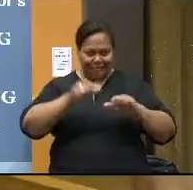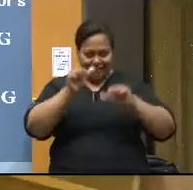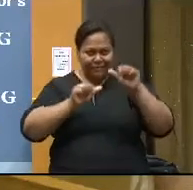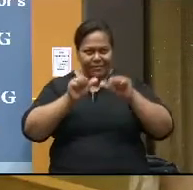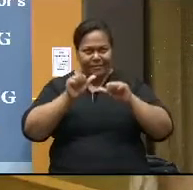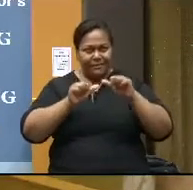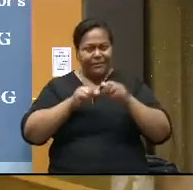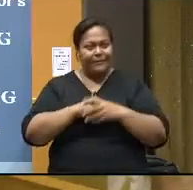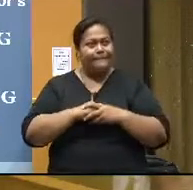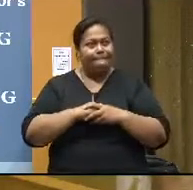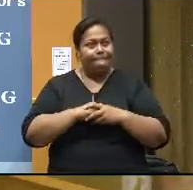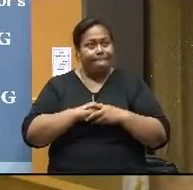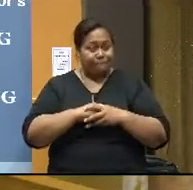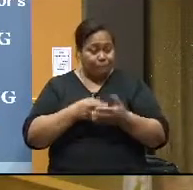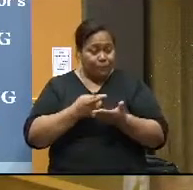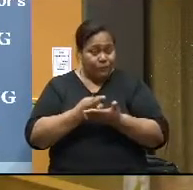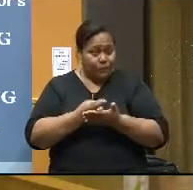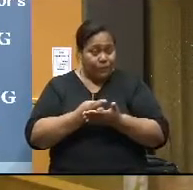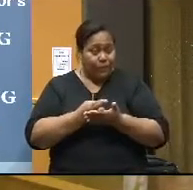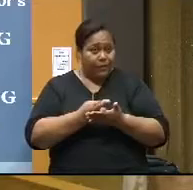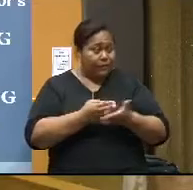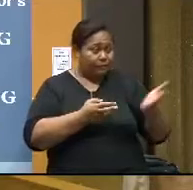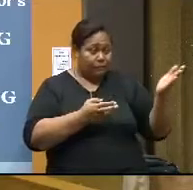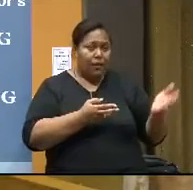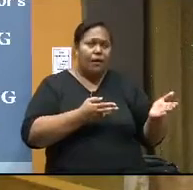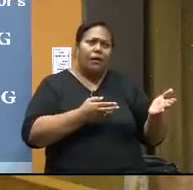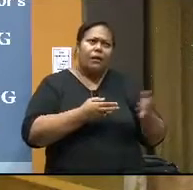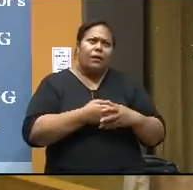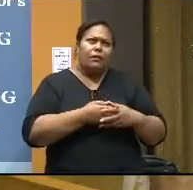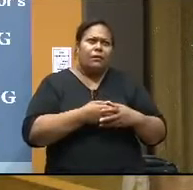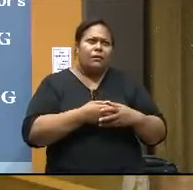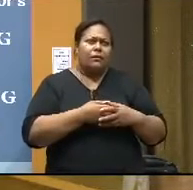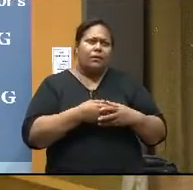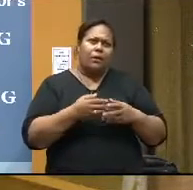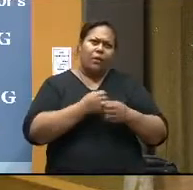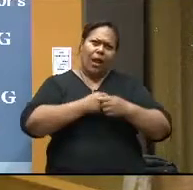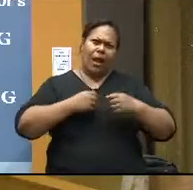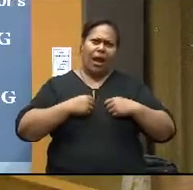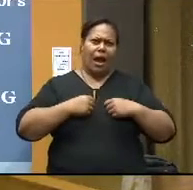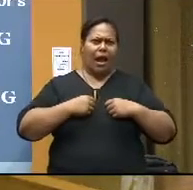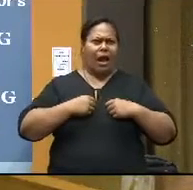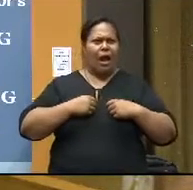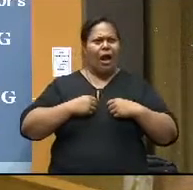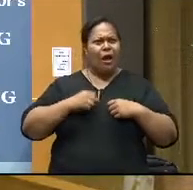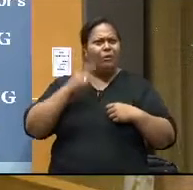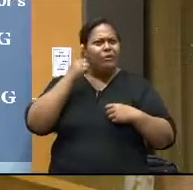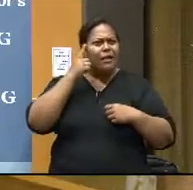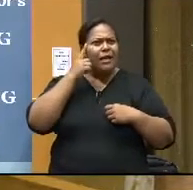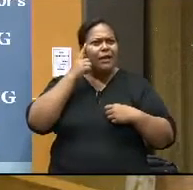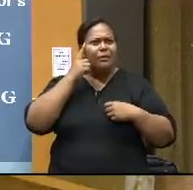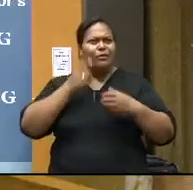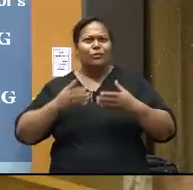assessment. And really to bring this thinking of ours into the 21st century